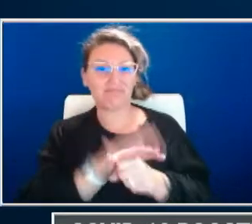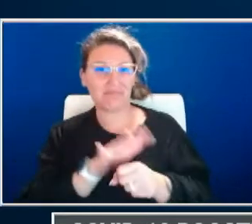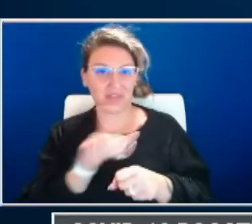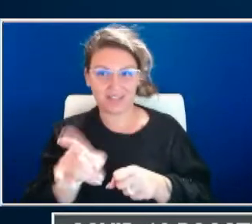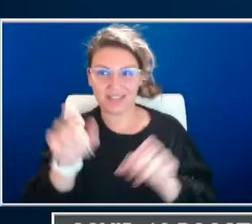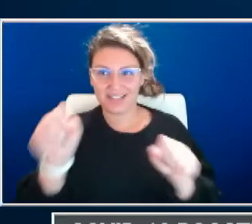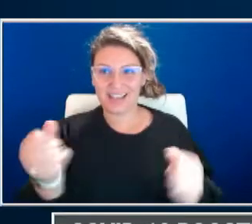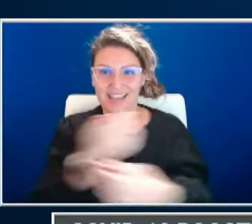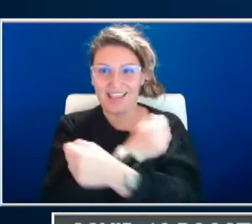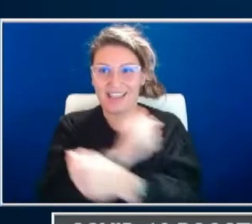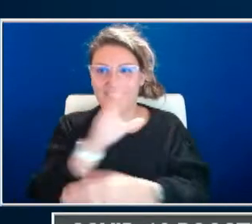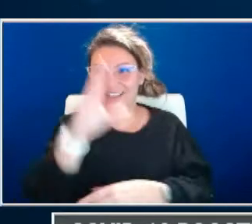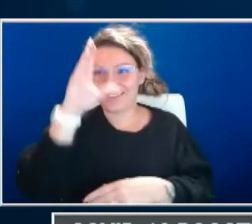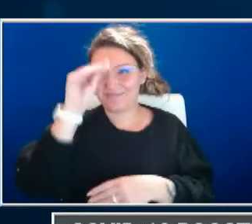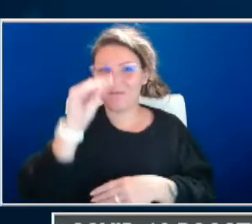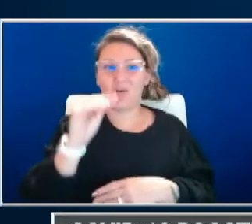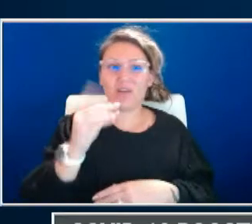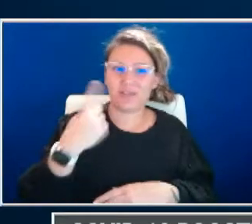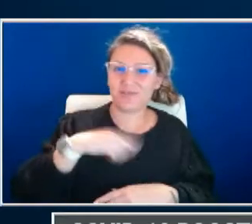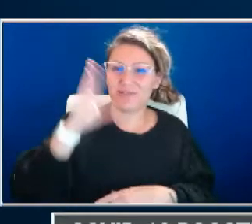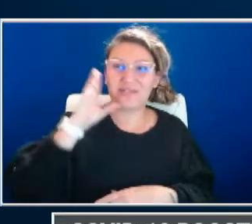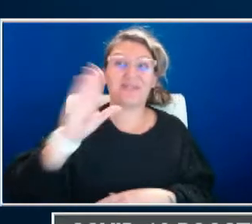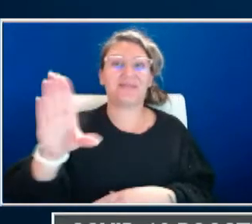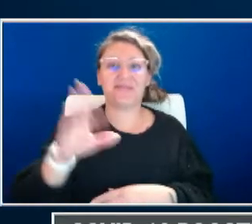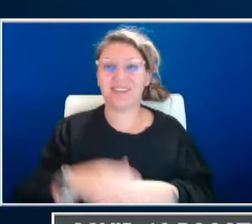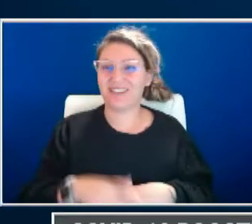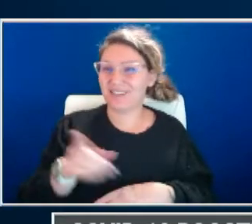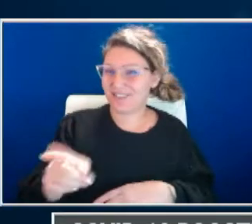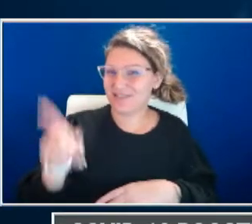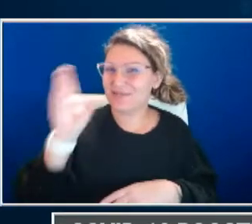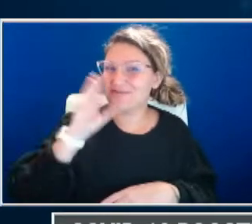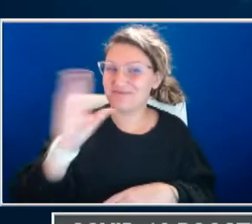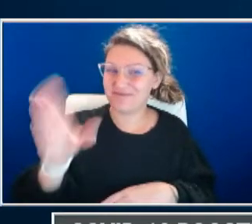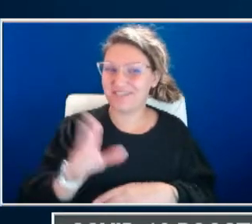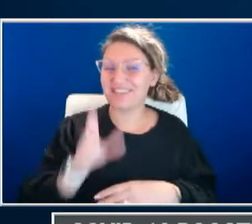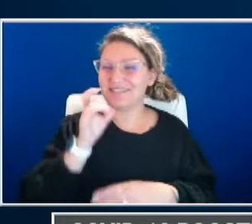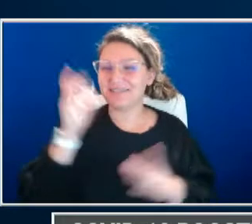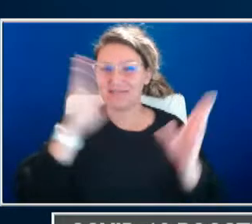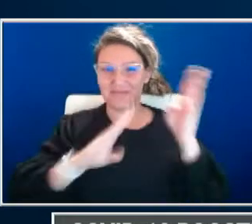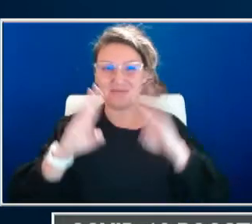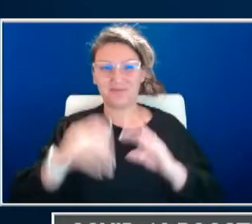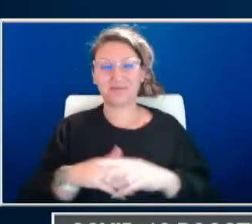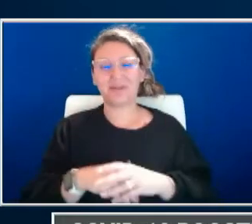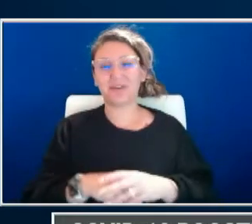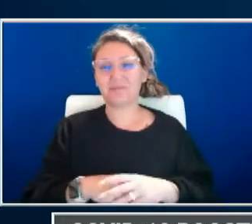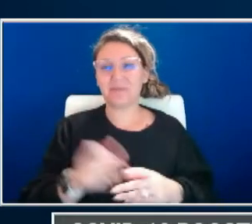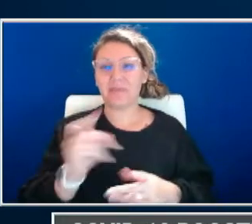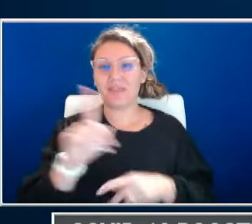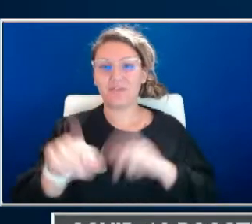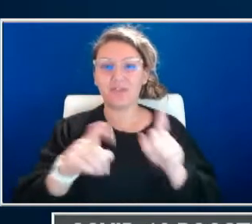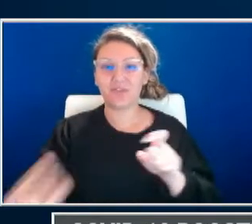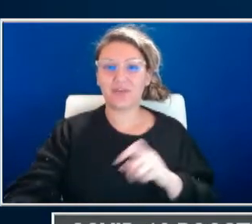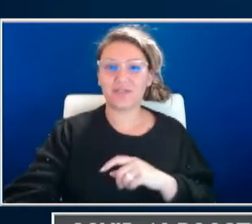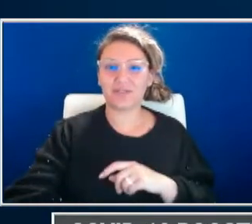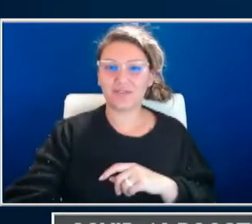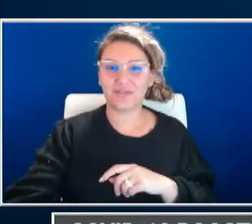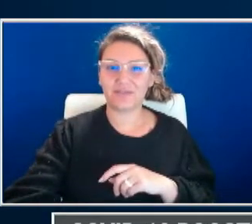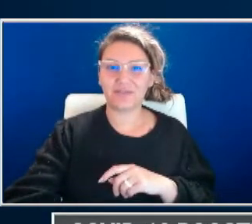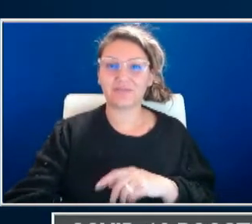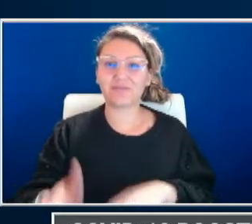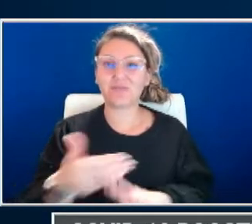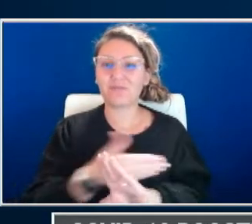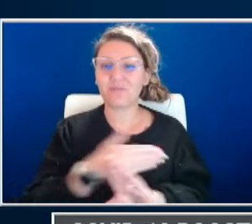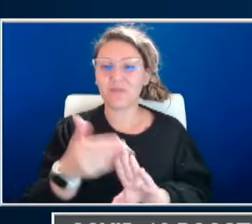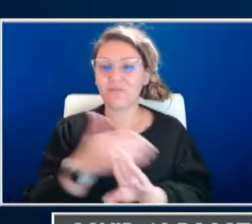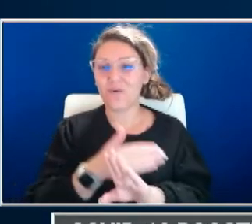right? Exactly. We'll get there. You're going to get there. Don't you worry, Vince. A couple questions I just want to get to before we get to our final thoughts. Yen Liang,